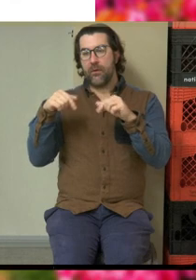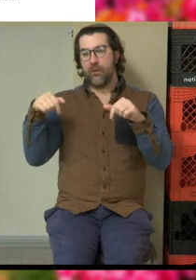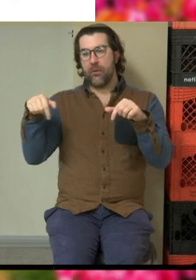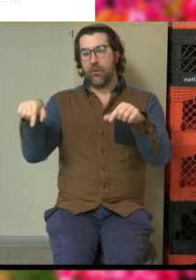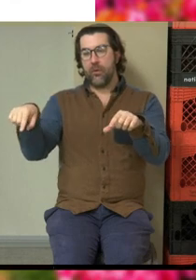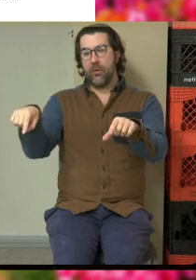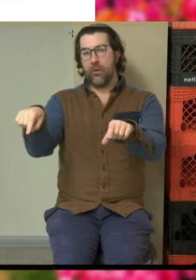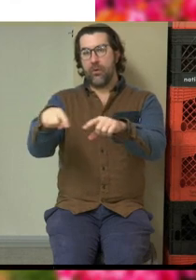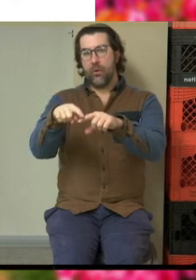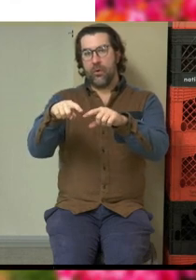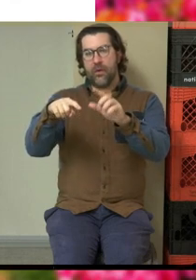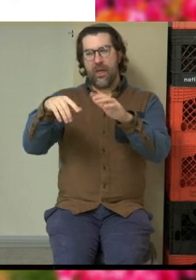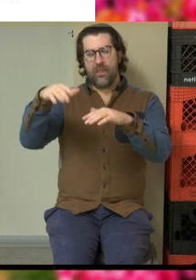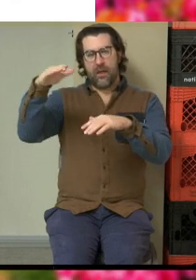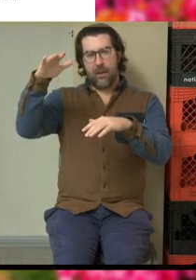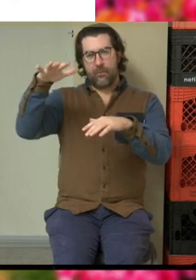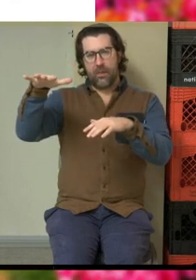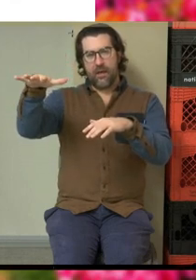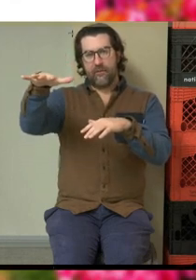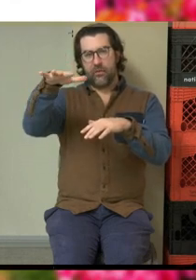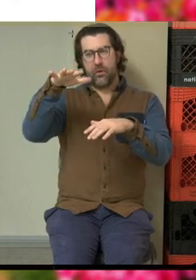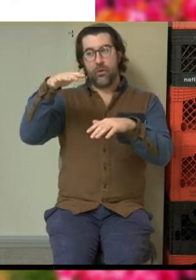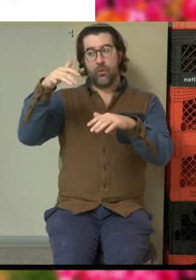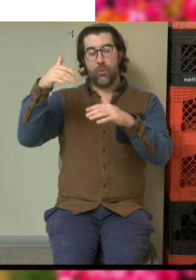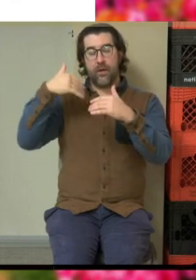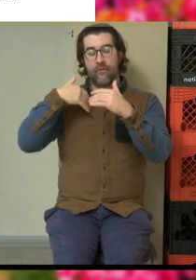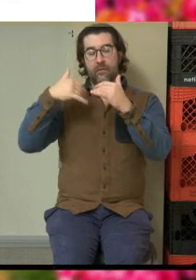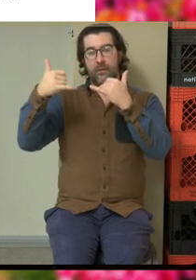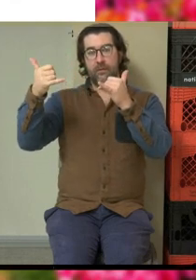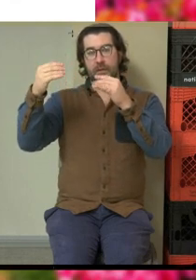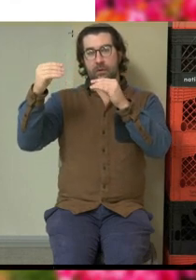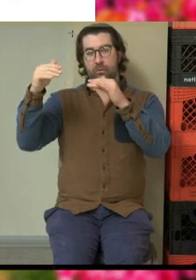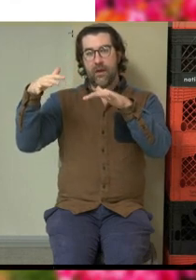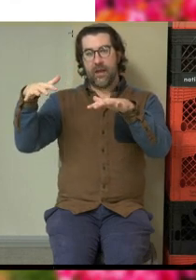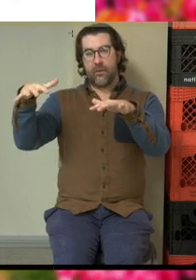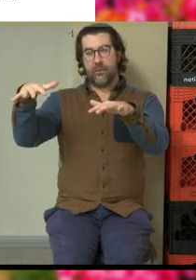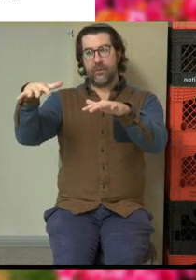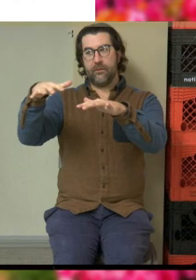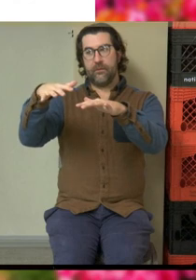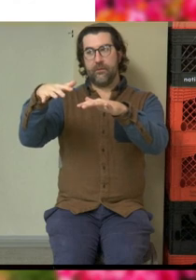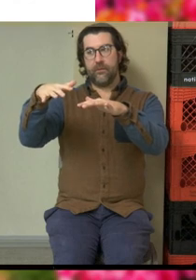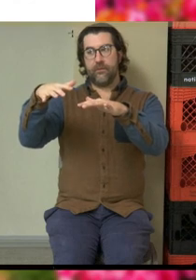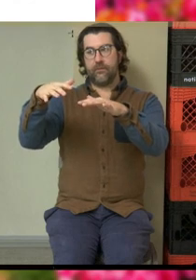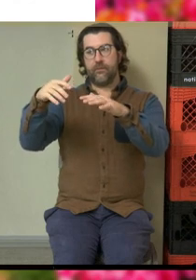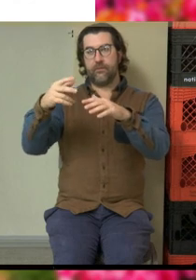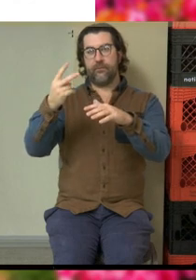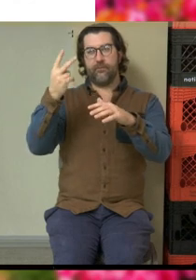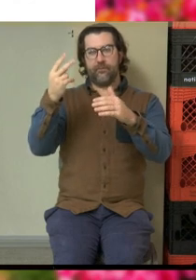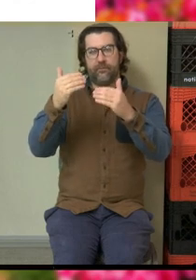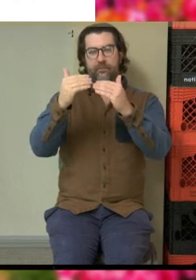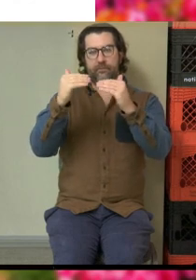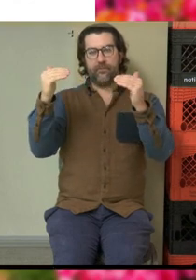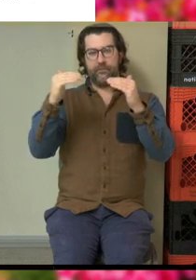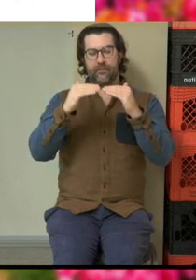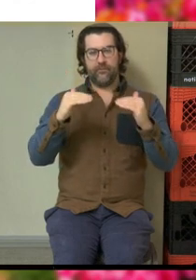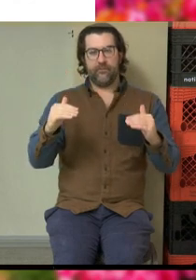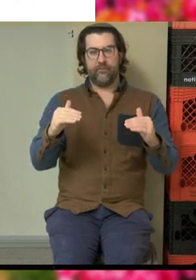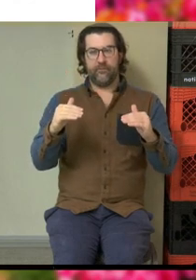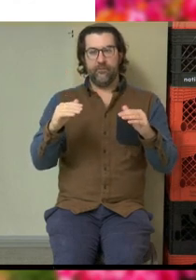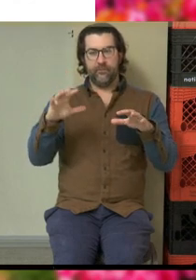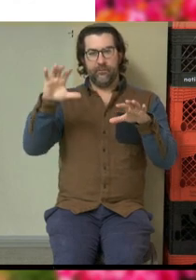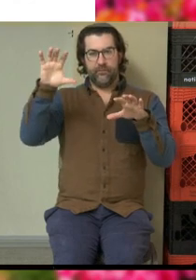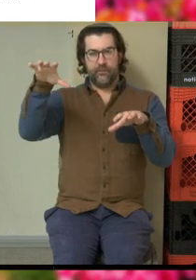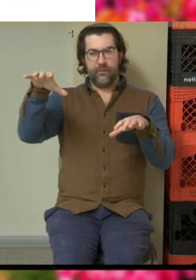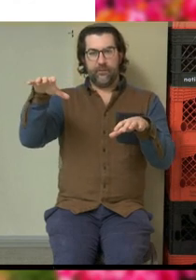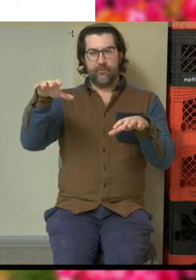upper level, we would have the playground that would span between 2 separate levels. So we'd have